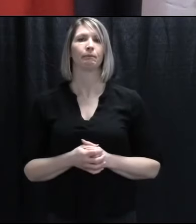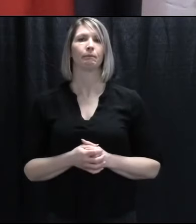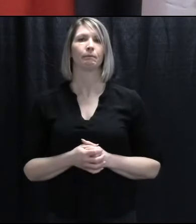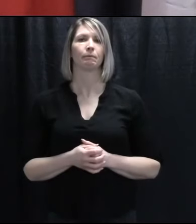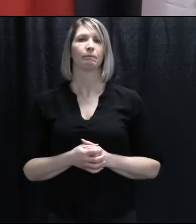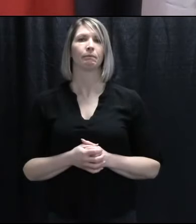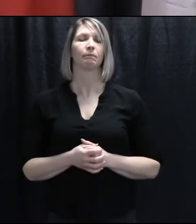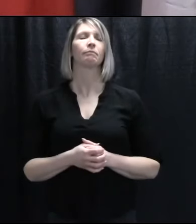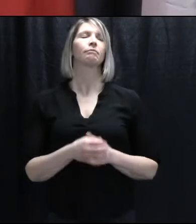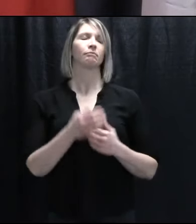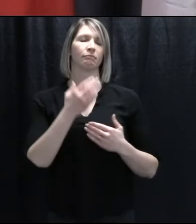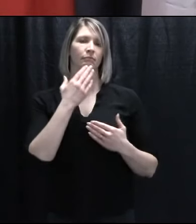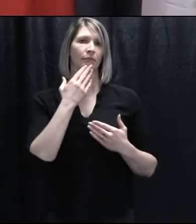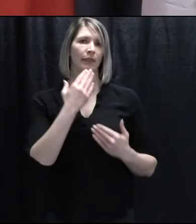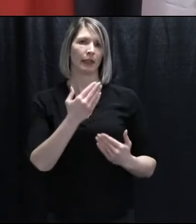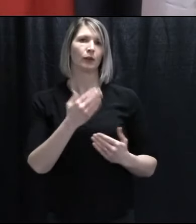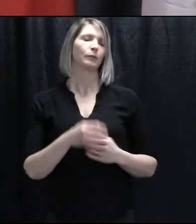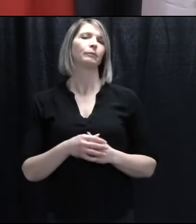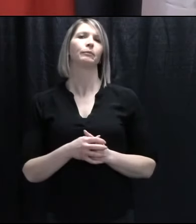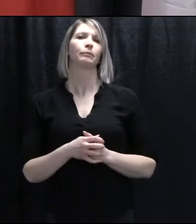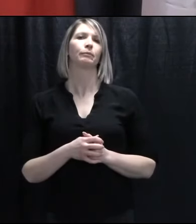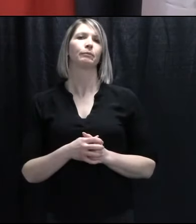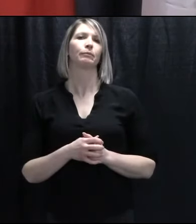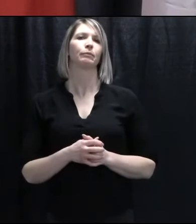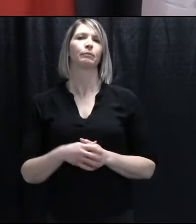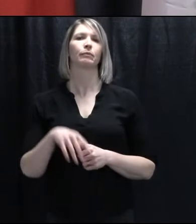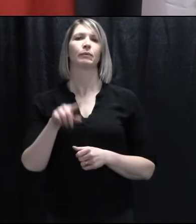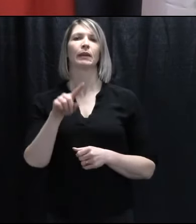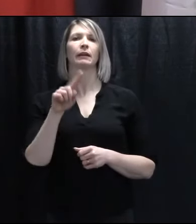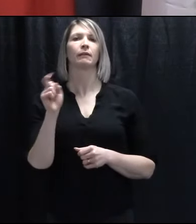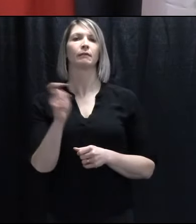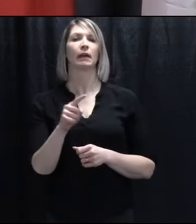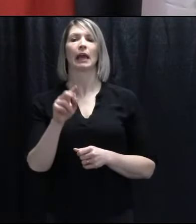Next question, Kellyanne Roberts, NTV News.